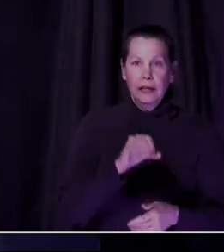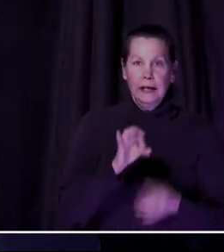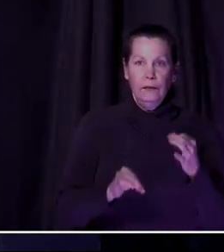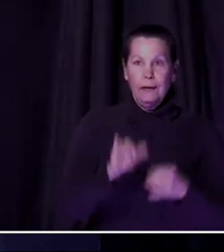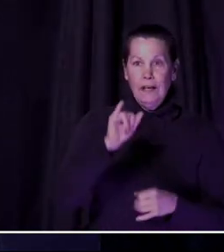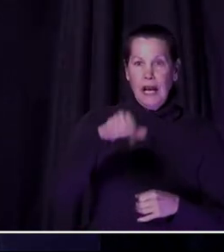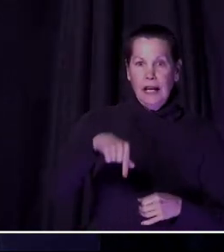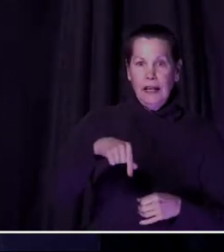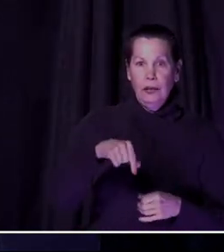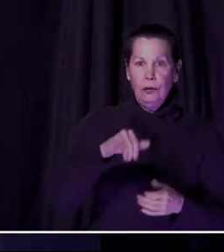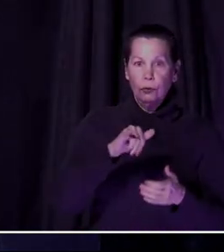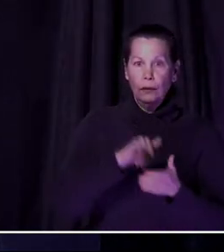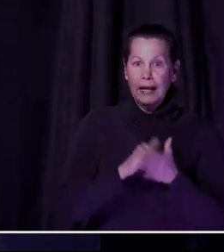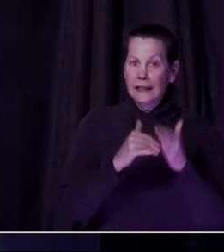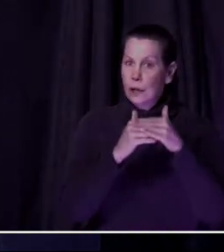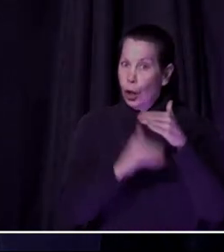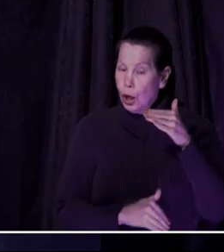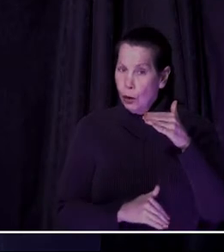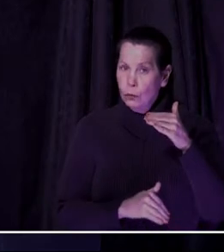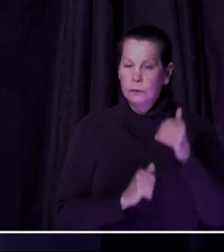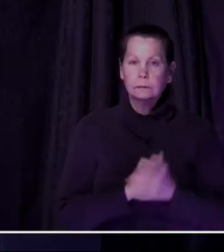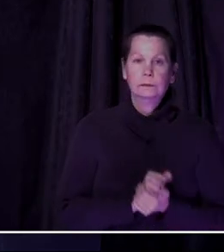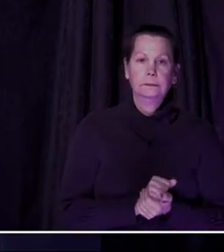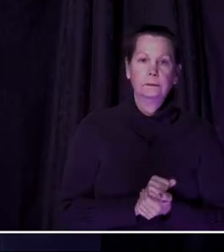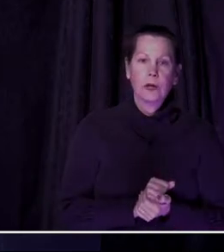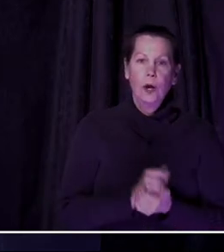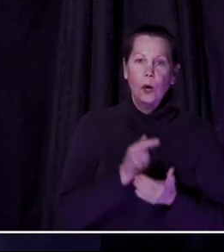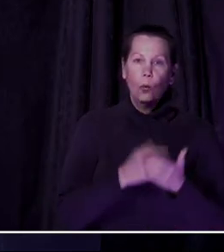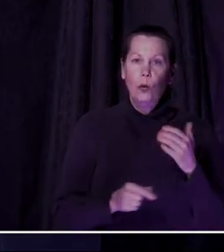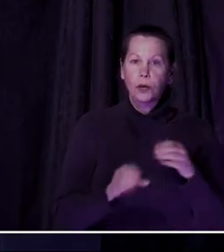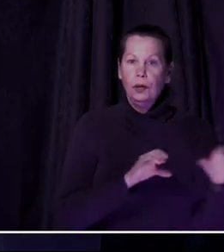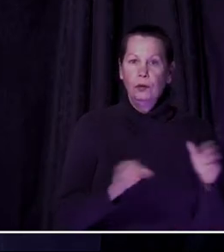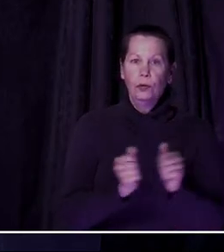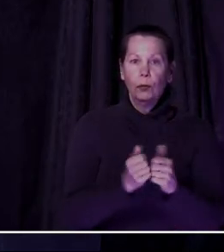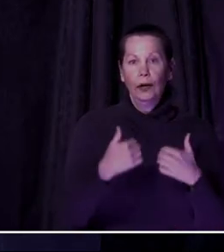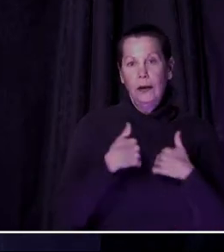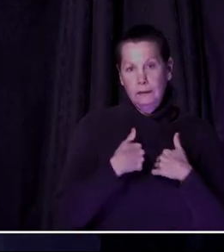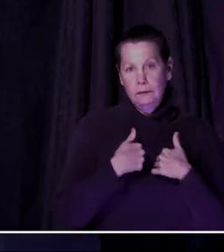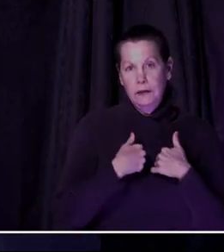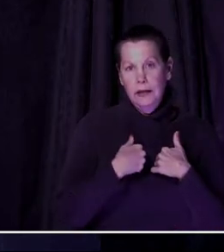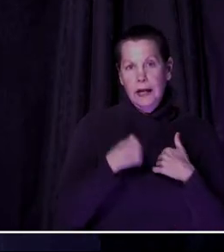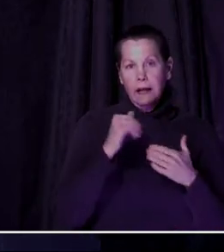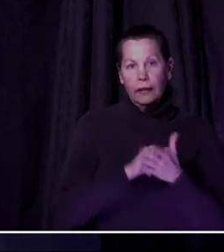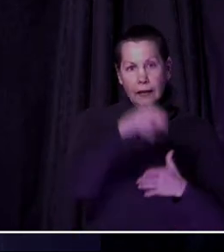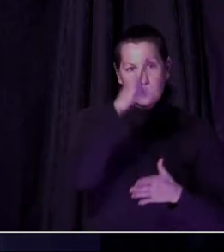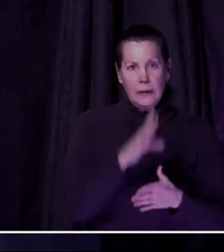low or what have you. What are you going to do with what you got? Is what God is saying.